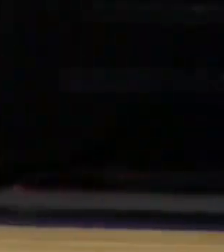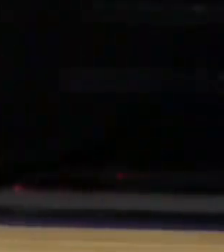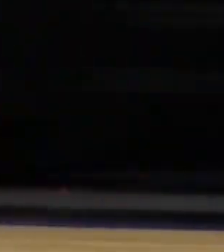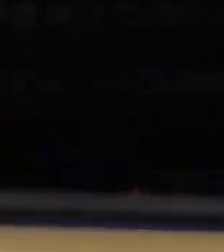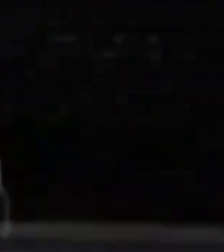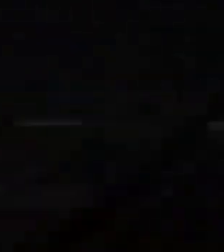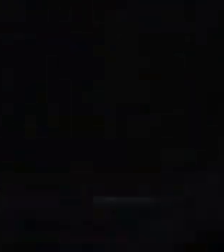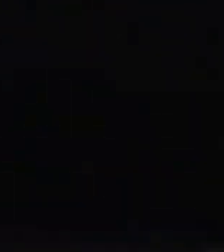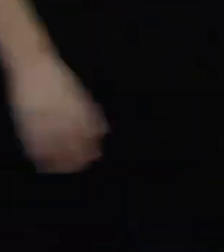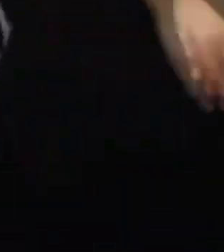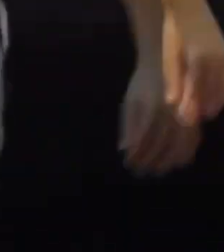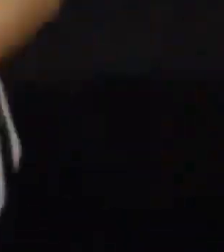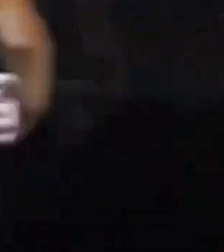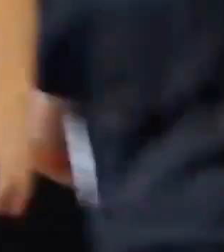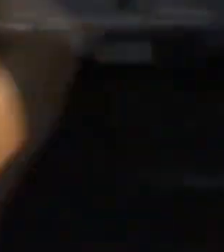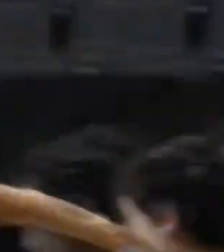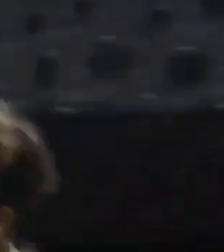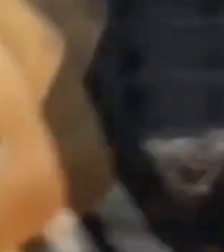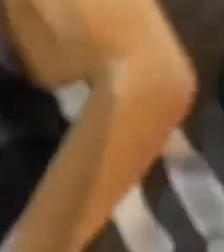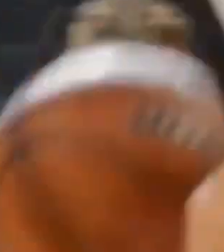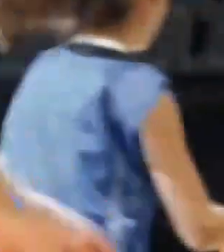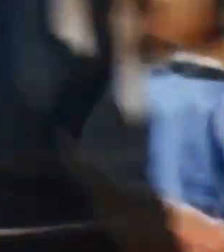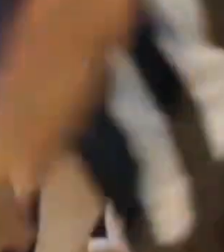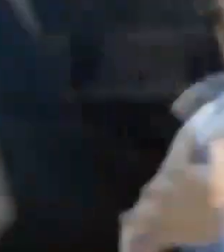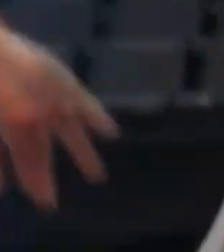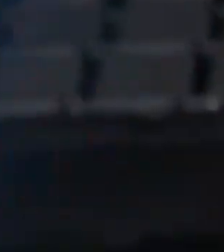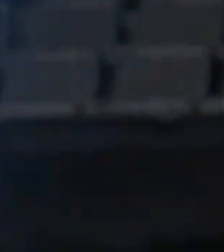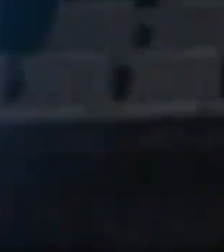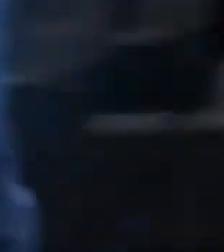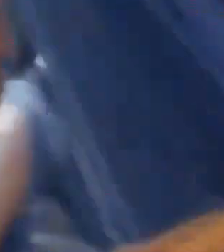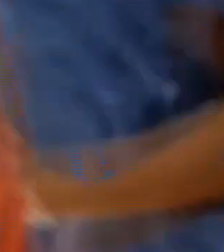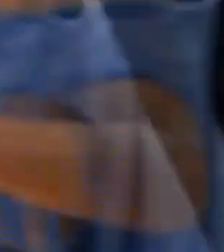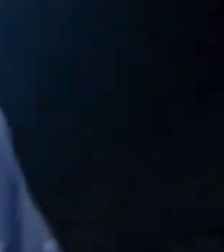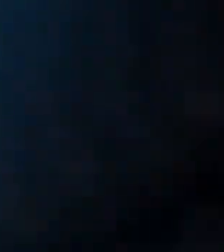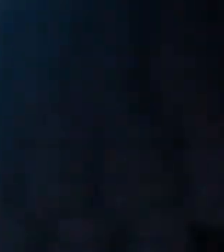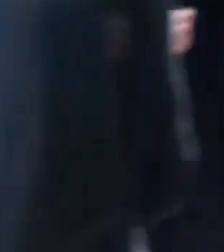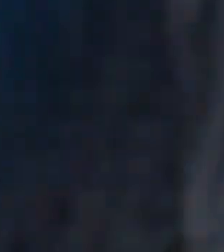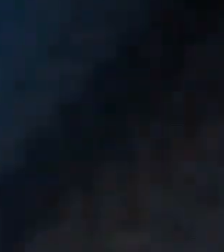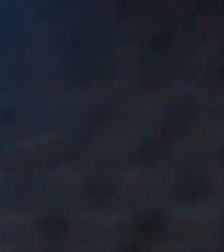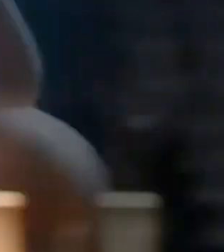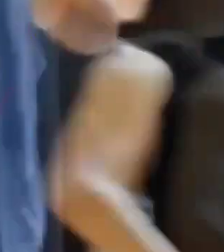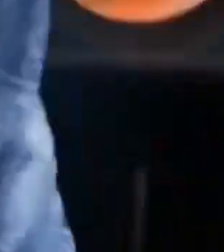Players practice changing direction while dribbling in this game called Team Tag.